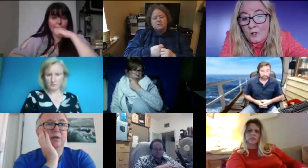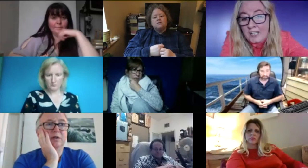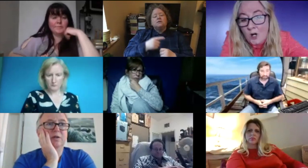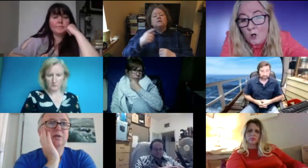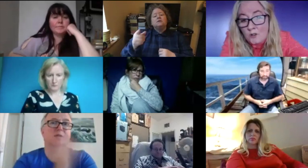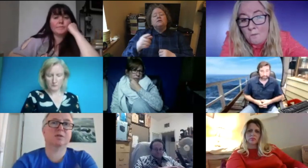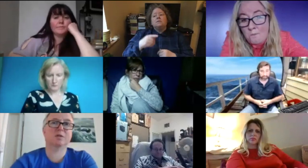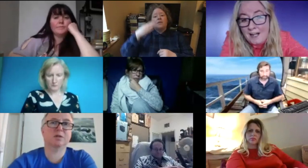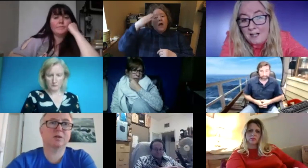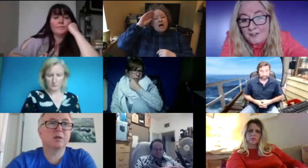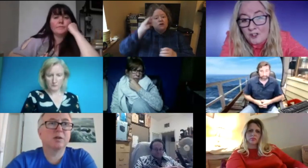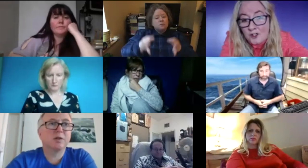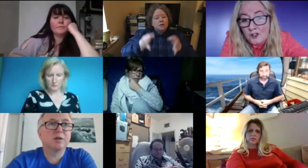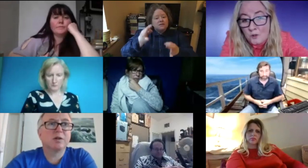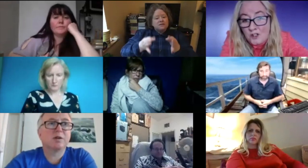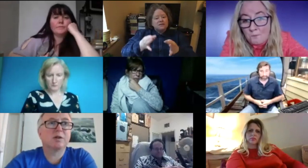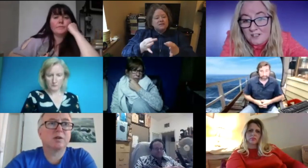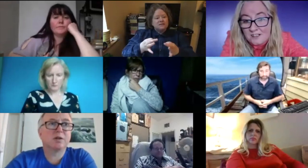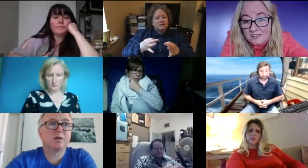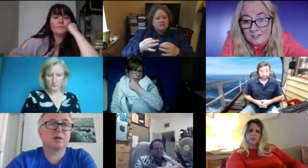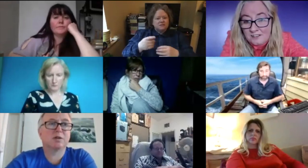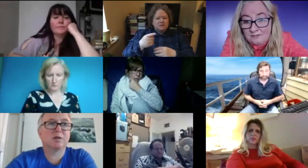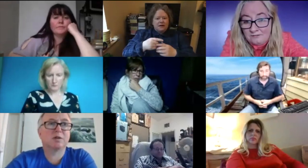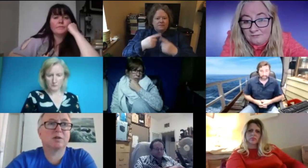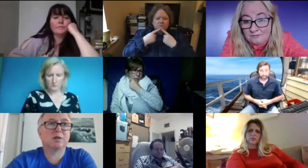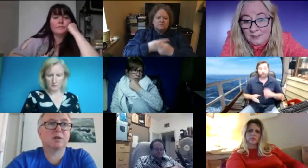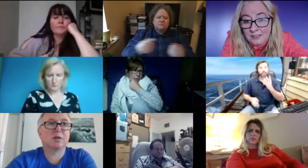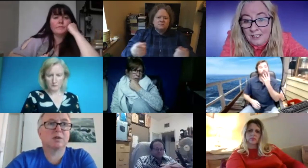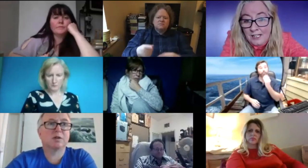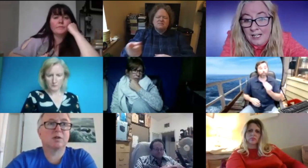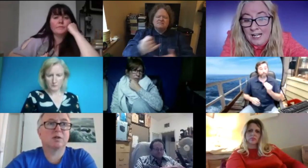So they also boycotted Jewish businesses,